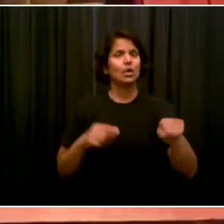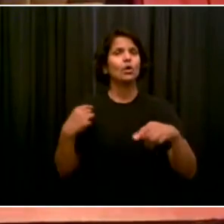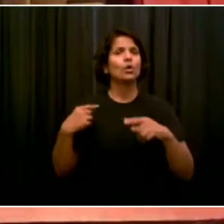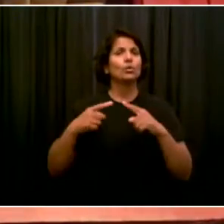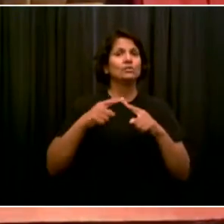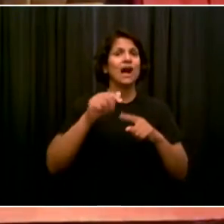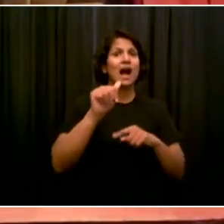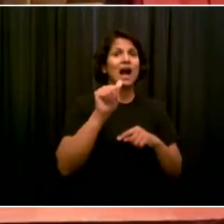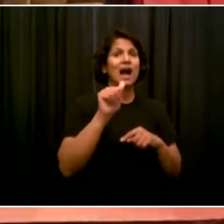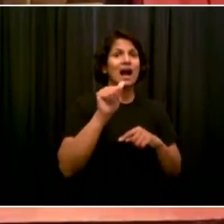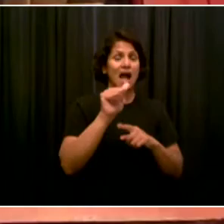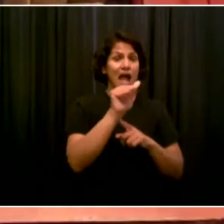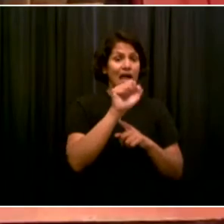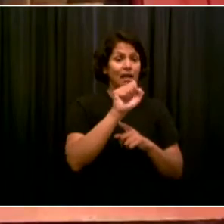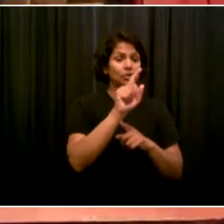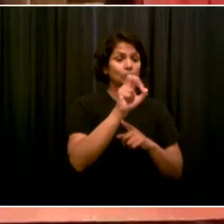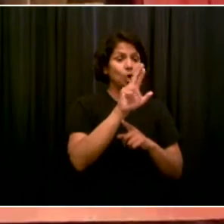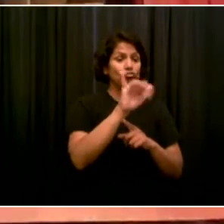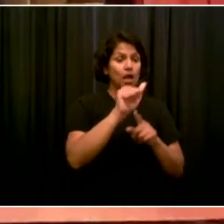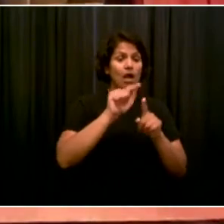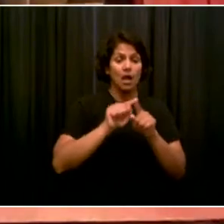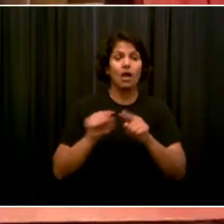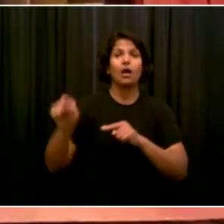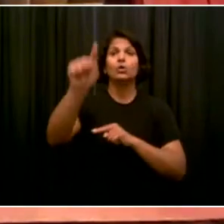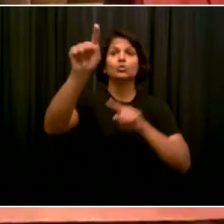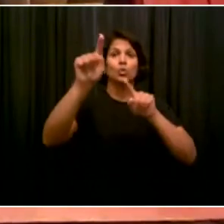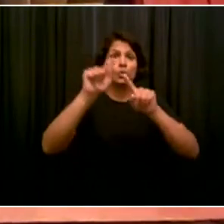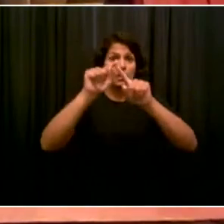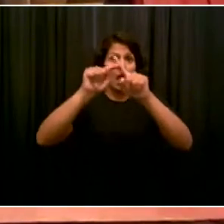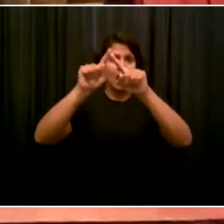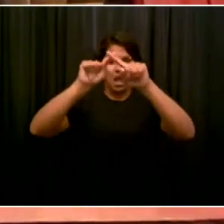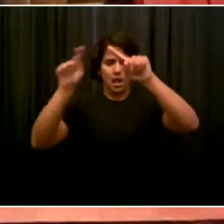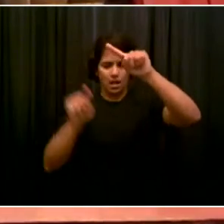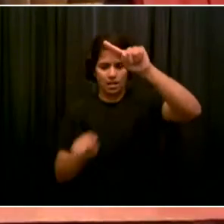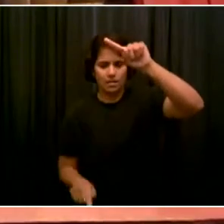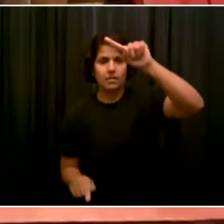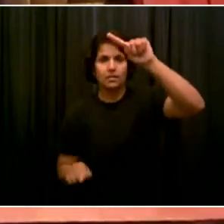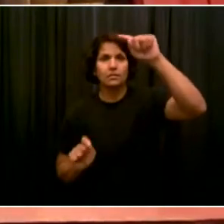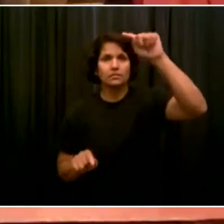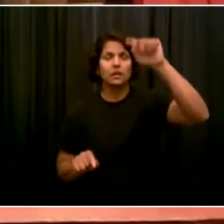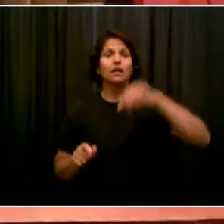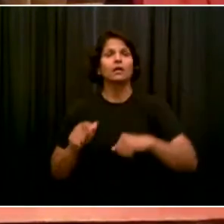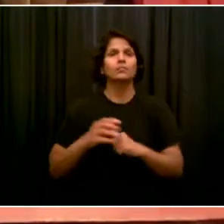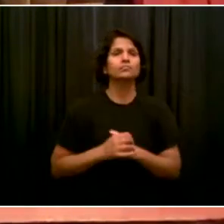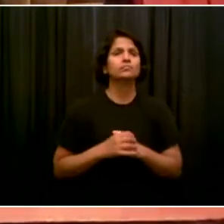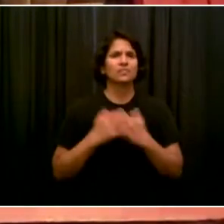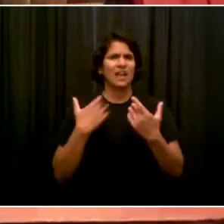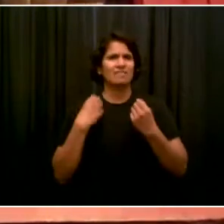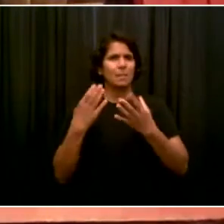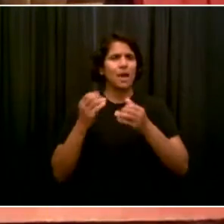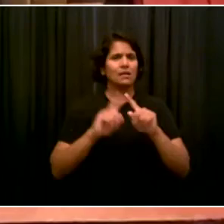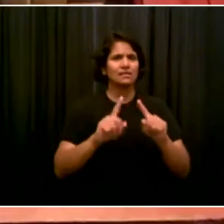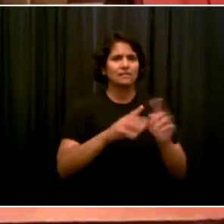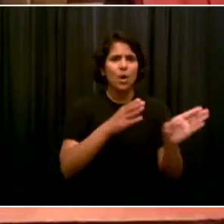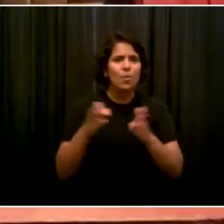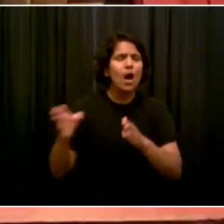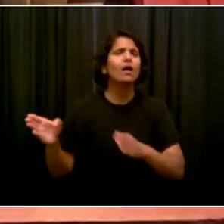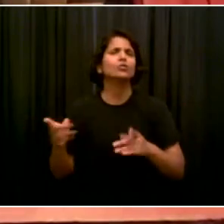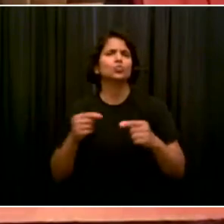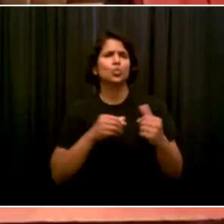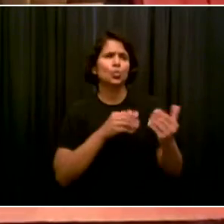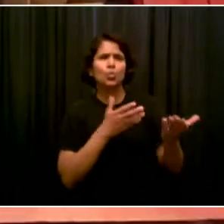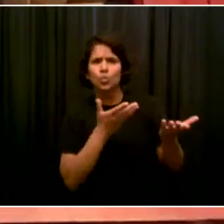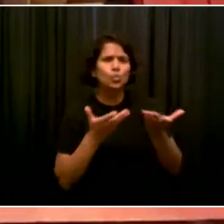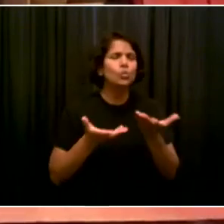so, I think there are so many ways that we could bring